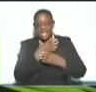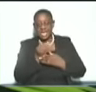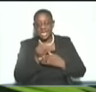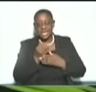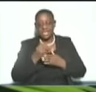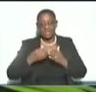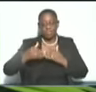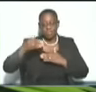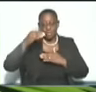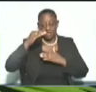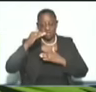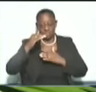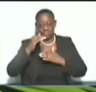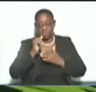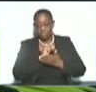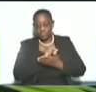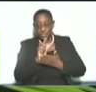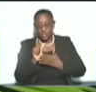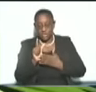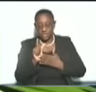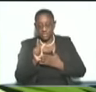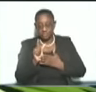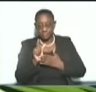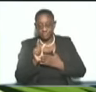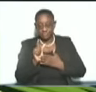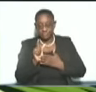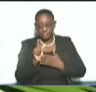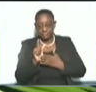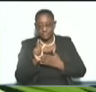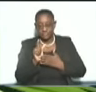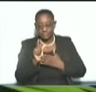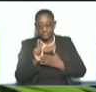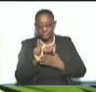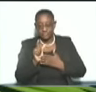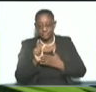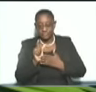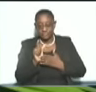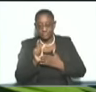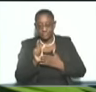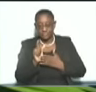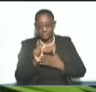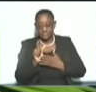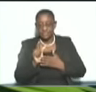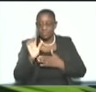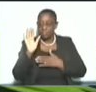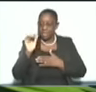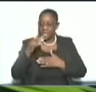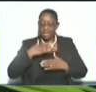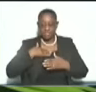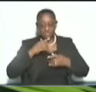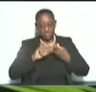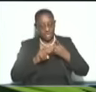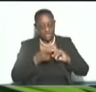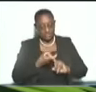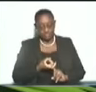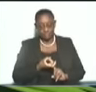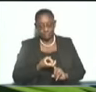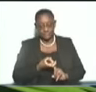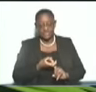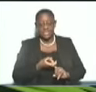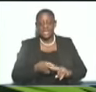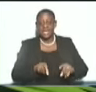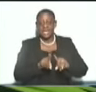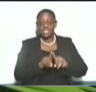above all, in the hearts of all those fortunate enough to know him. Goodbye, my friend. As you